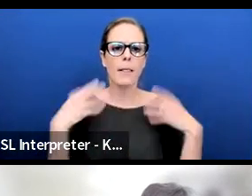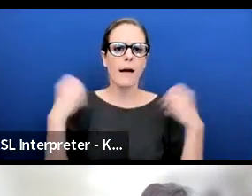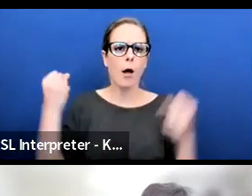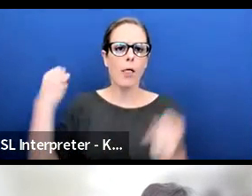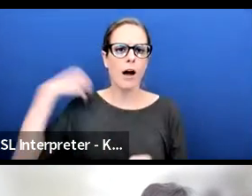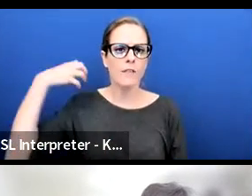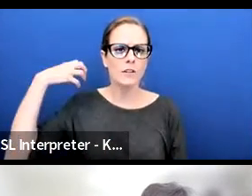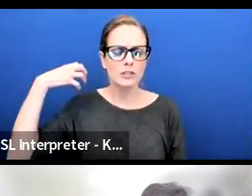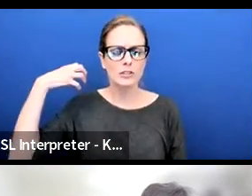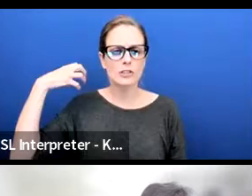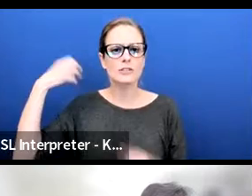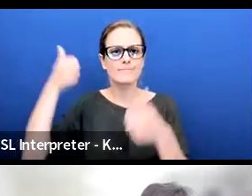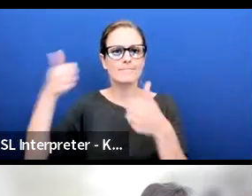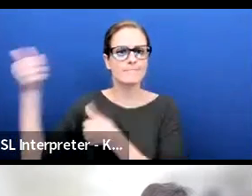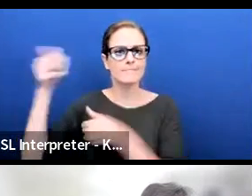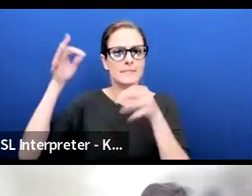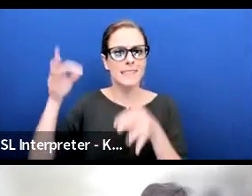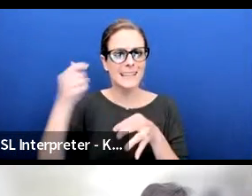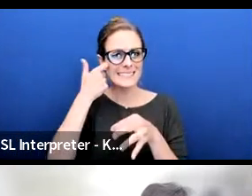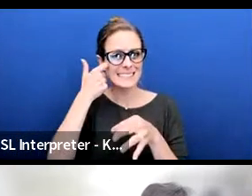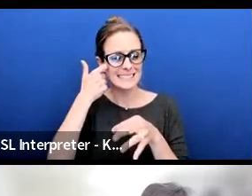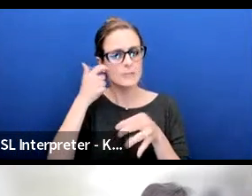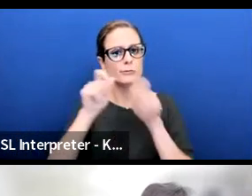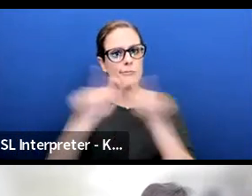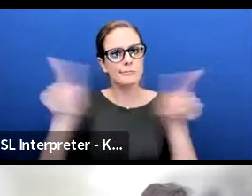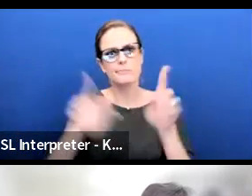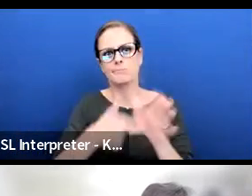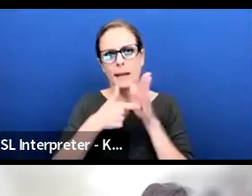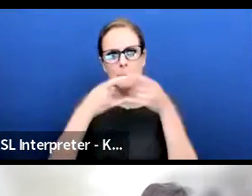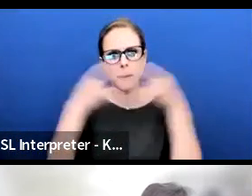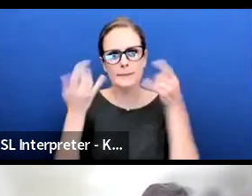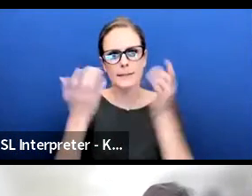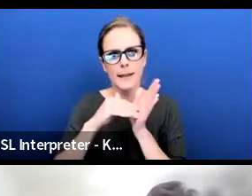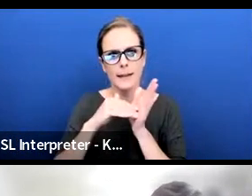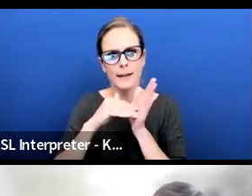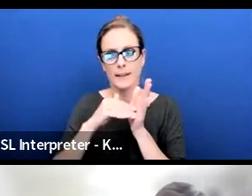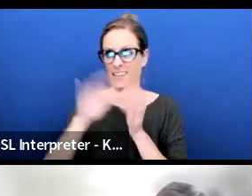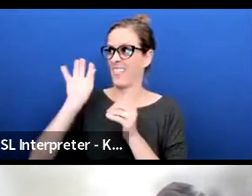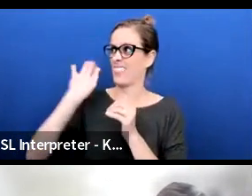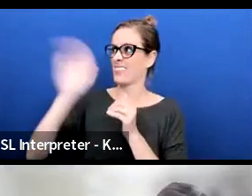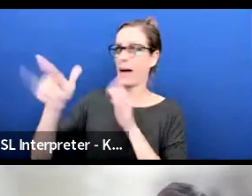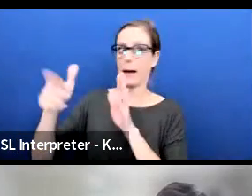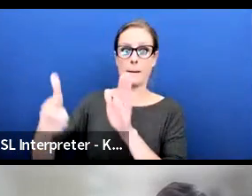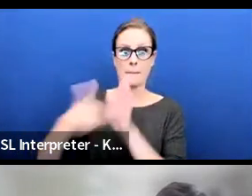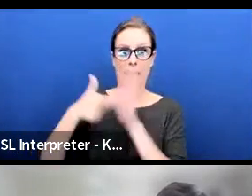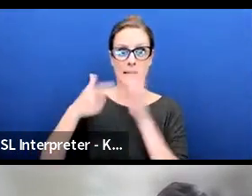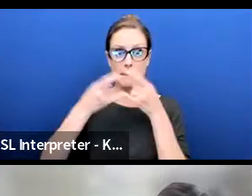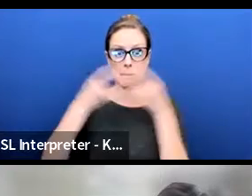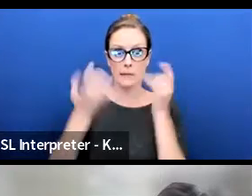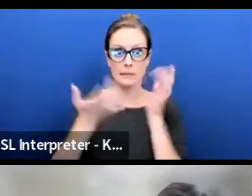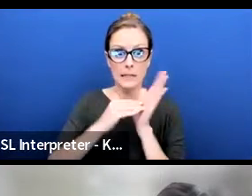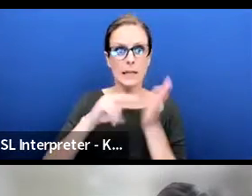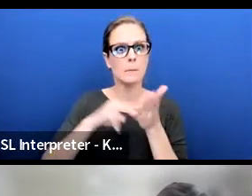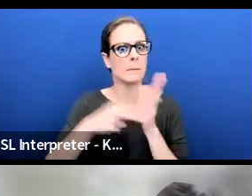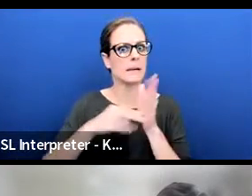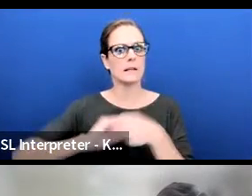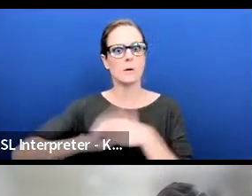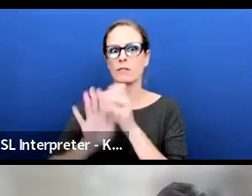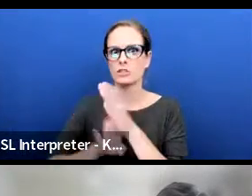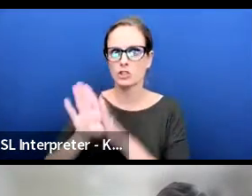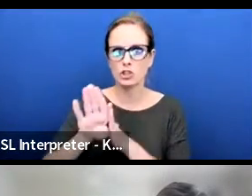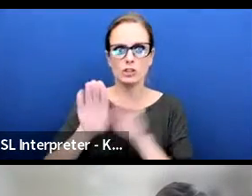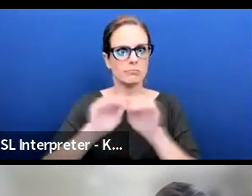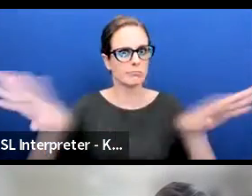reinstating the mask mandate, because if nothing else, that did give the, you know, clear message that we're in a surge, we're concerned, we want people to be